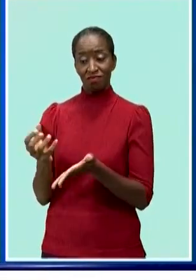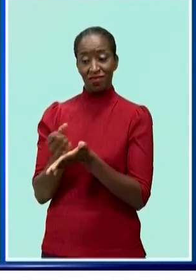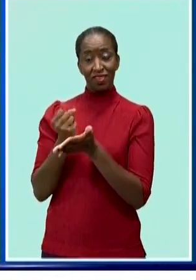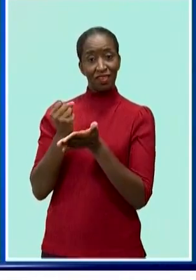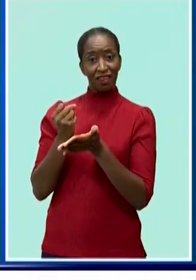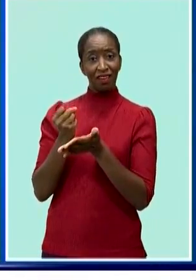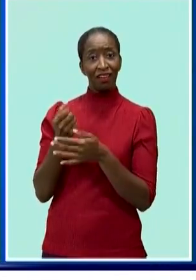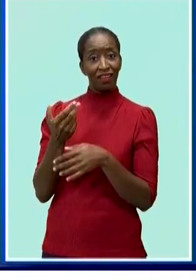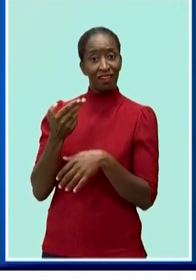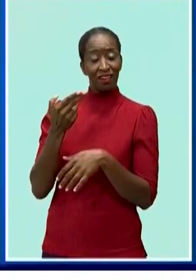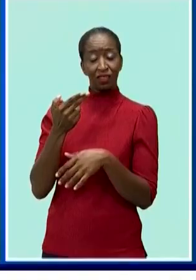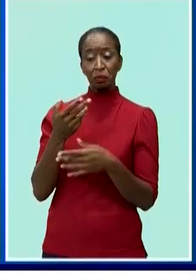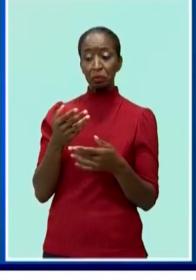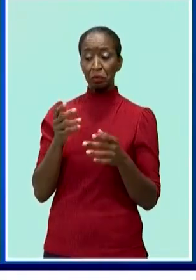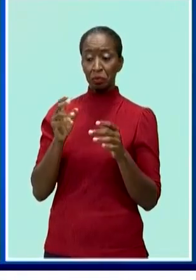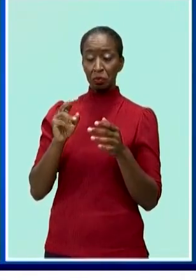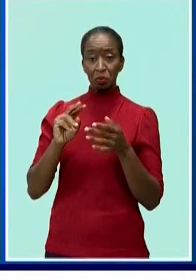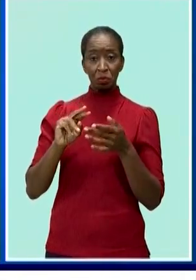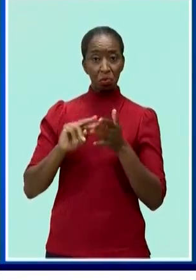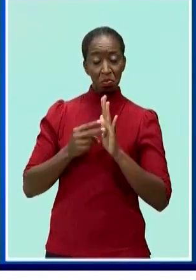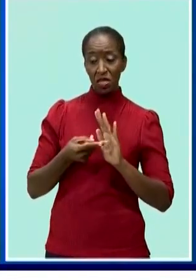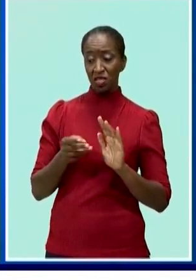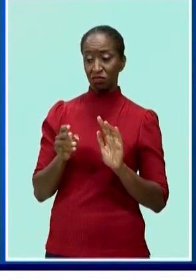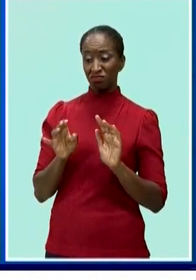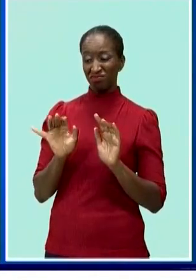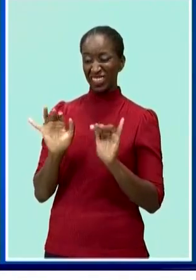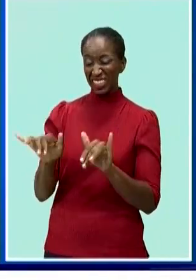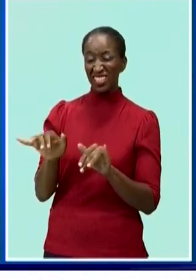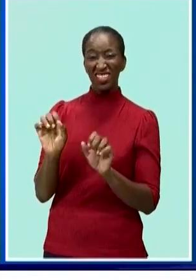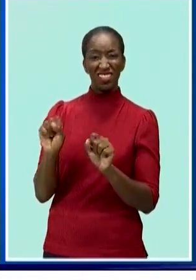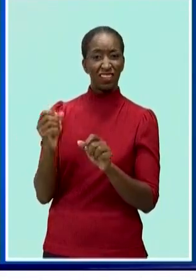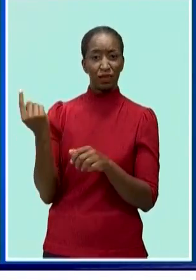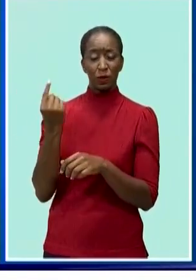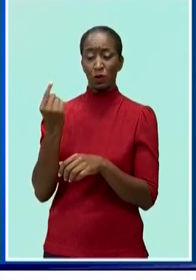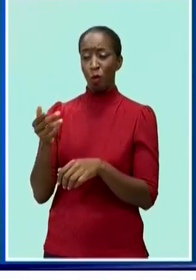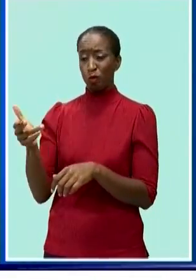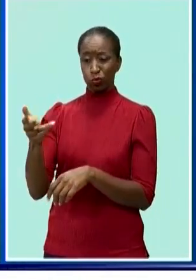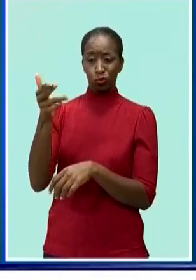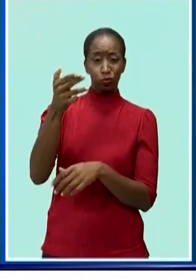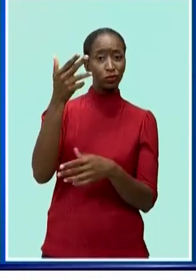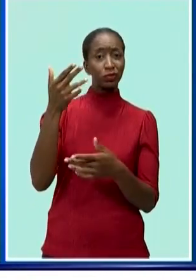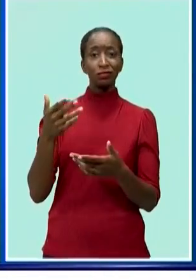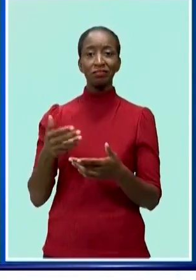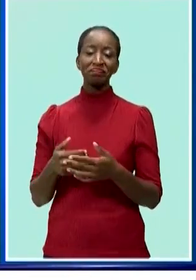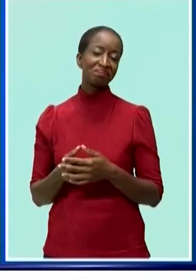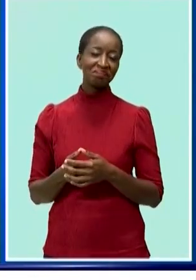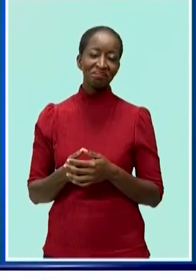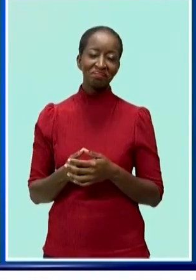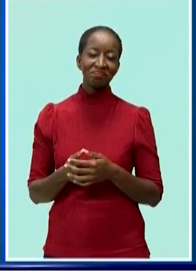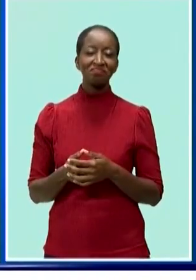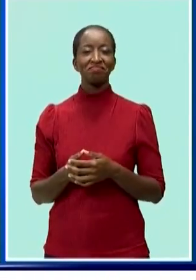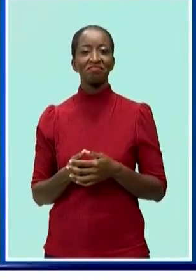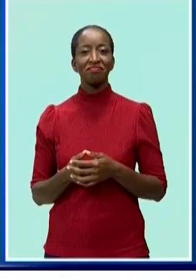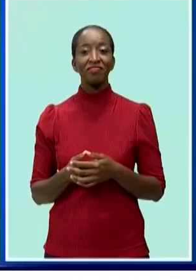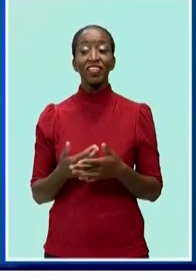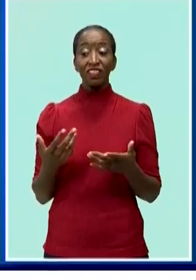used by the criminal element. I don't think that we were able to attract people